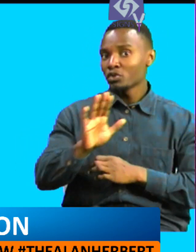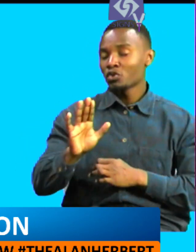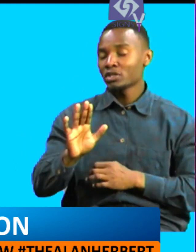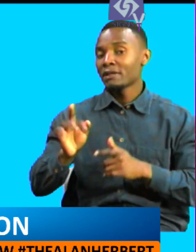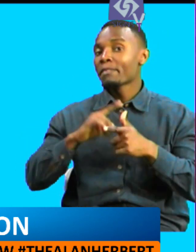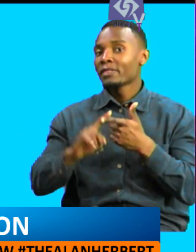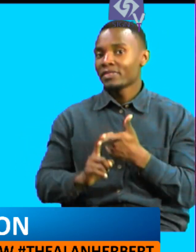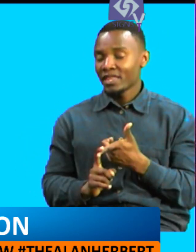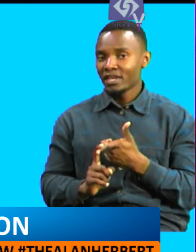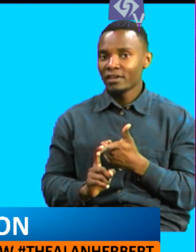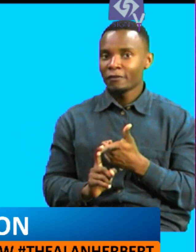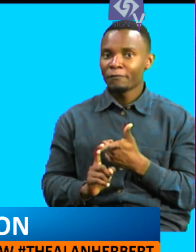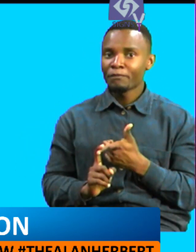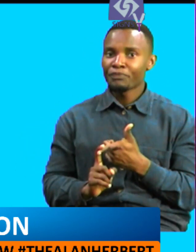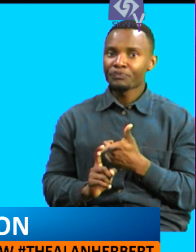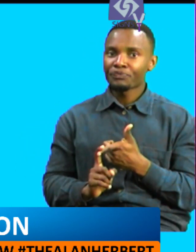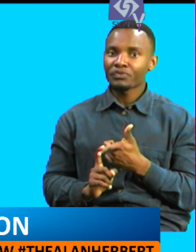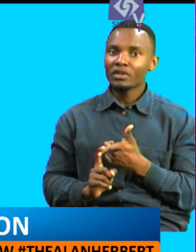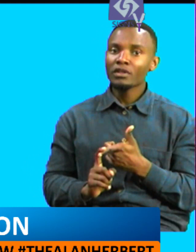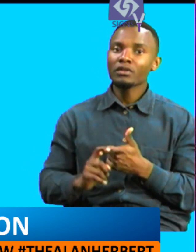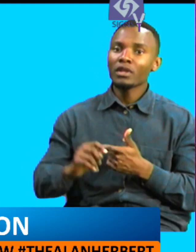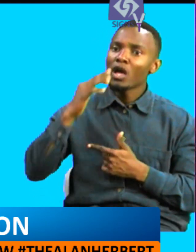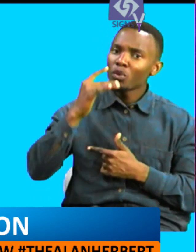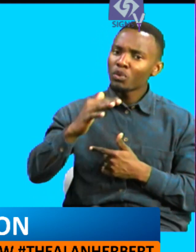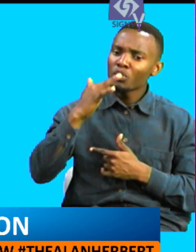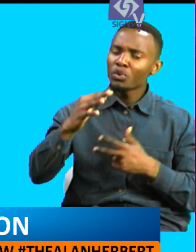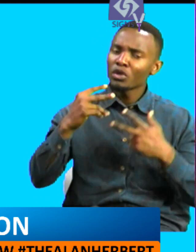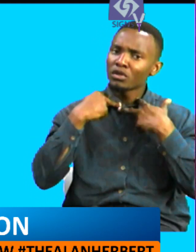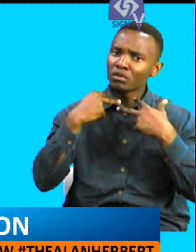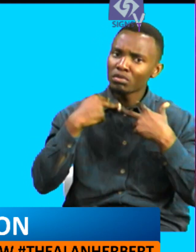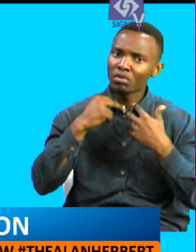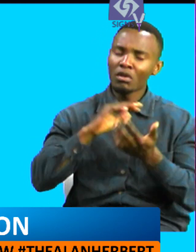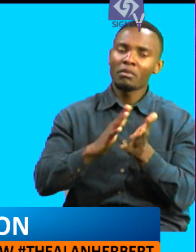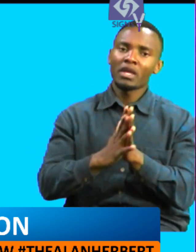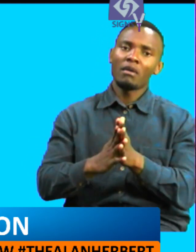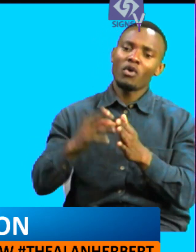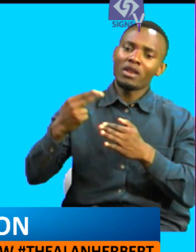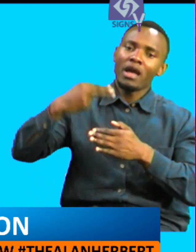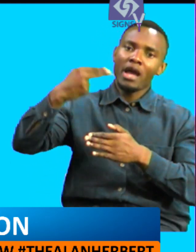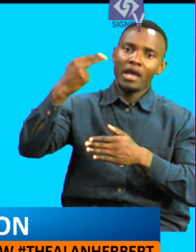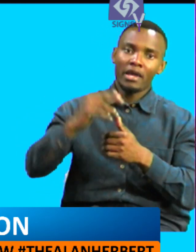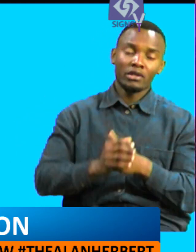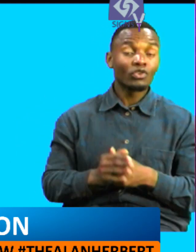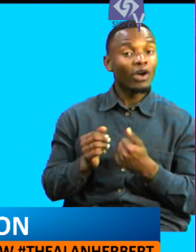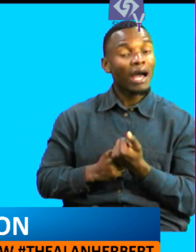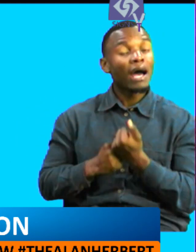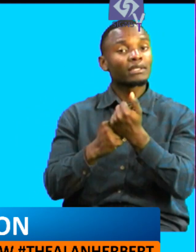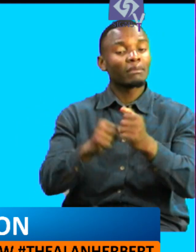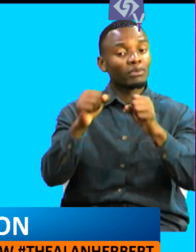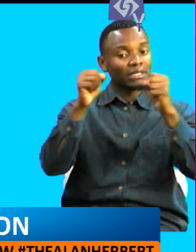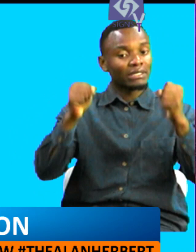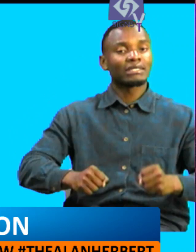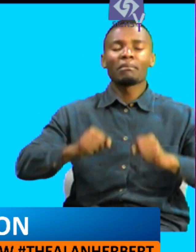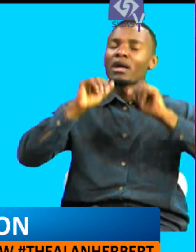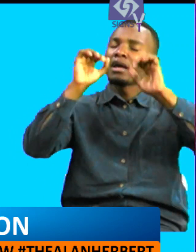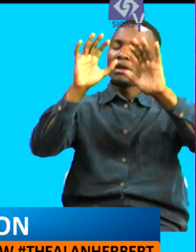emotions, then the manifestation of the stammer will be more. Yeah. So the support system is